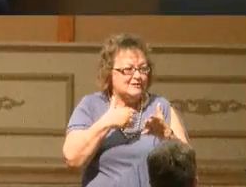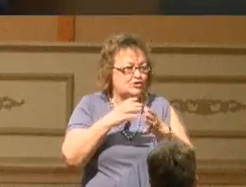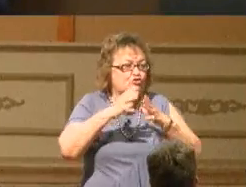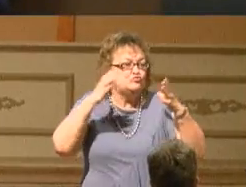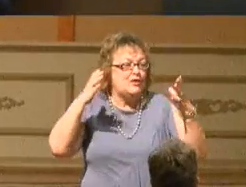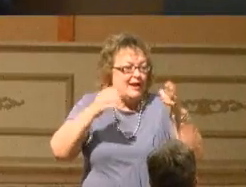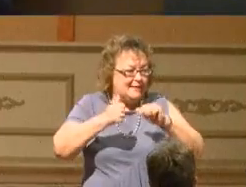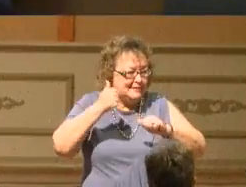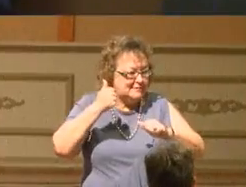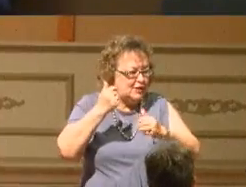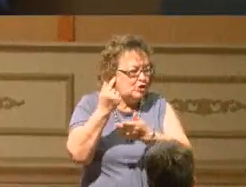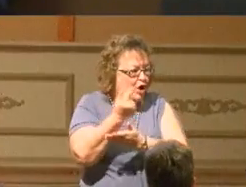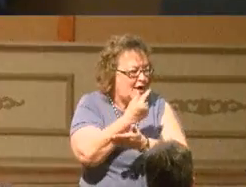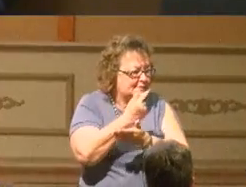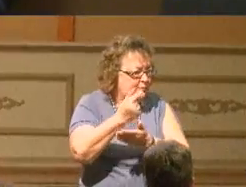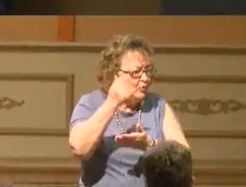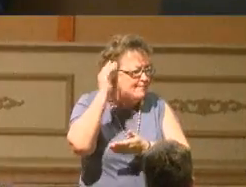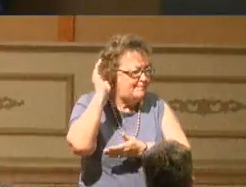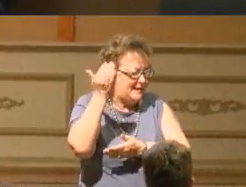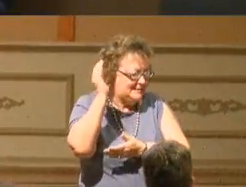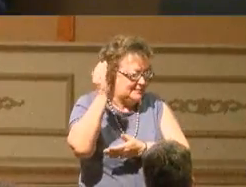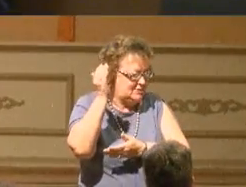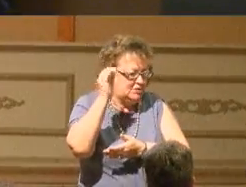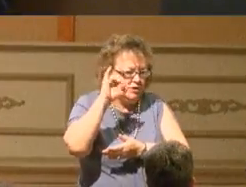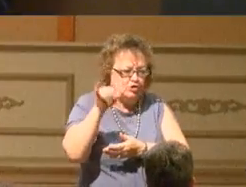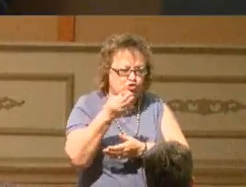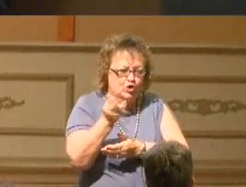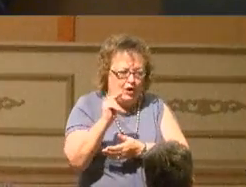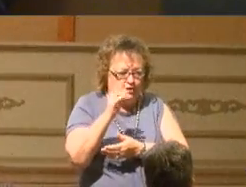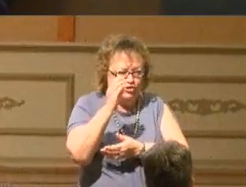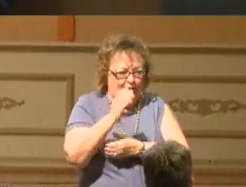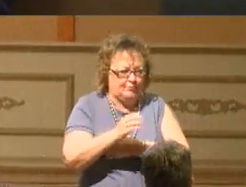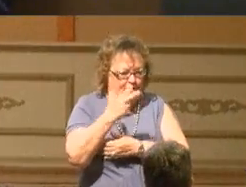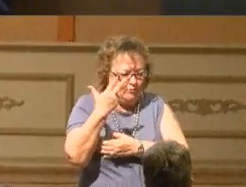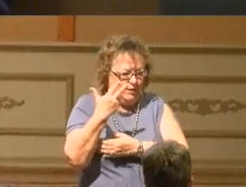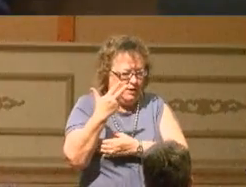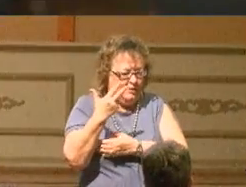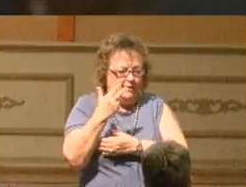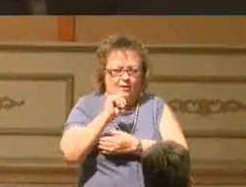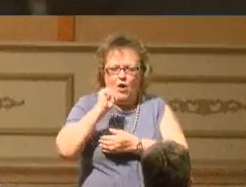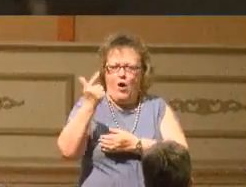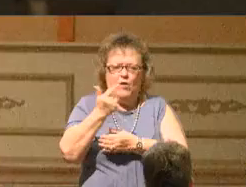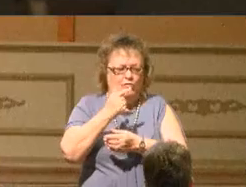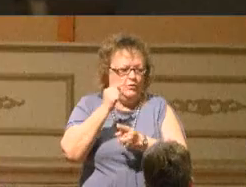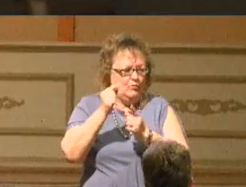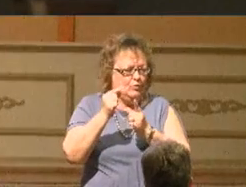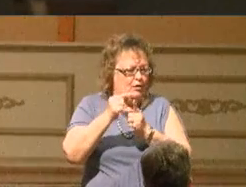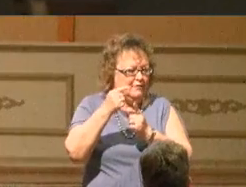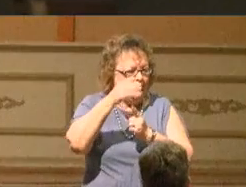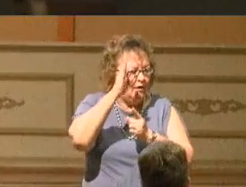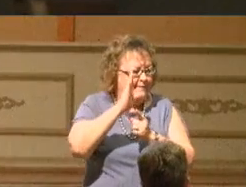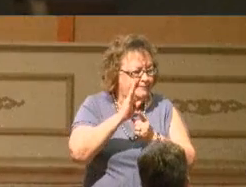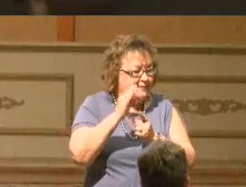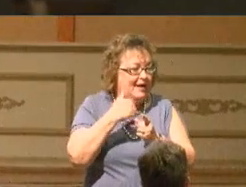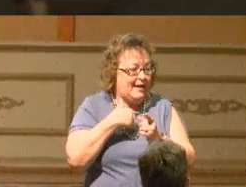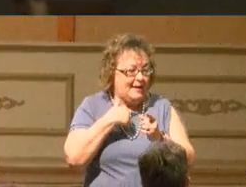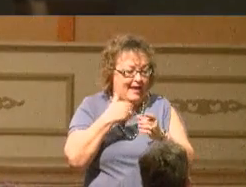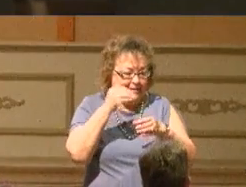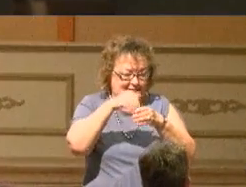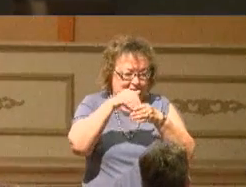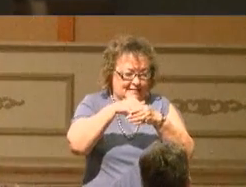greatest gospel message in all the Word of God. I believe it houses also the